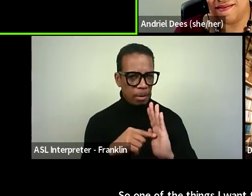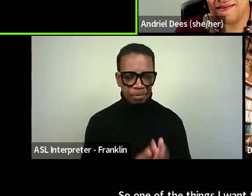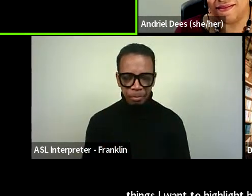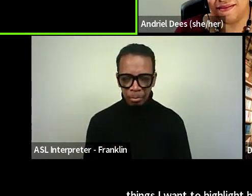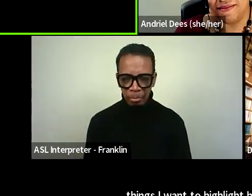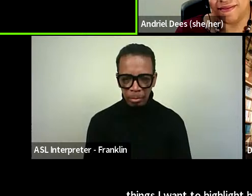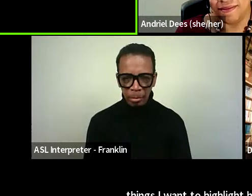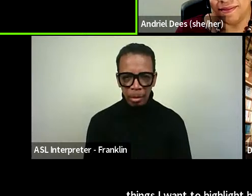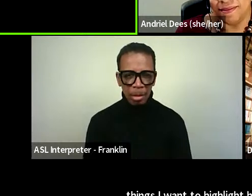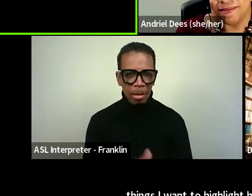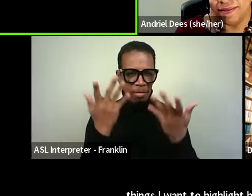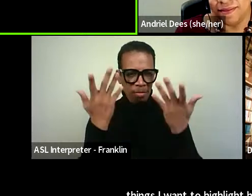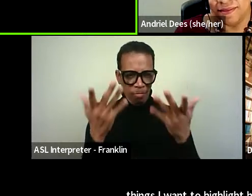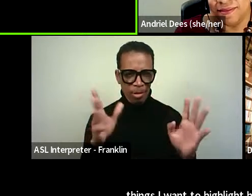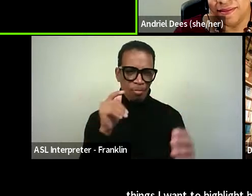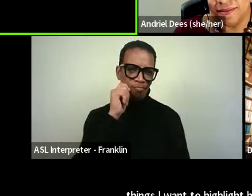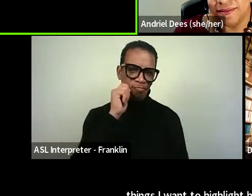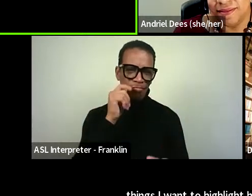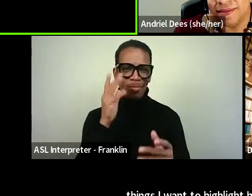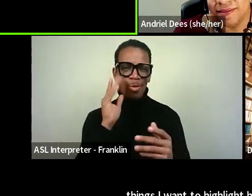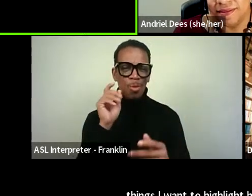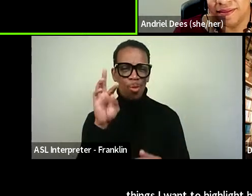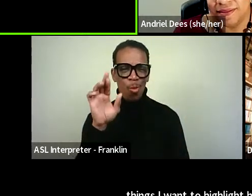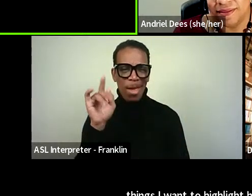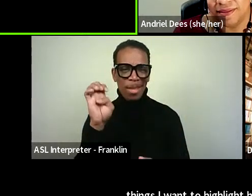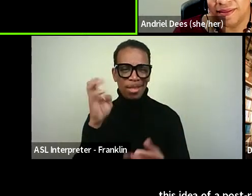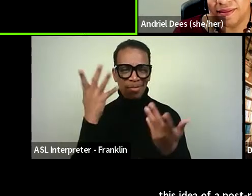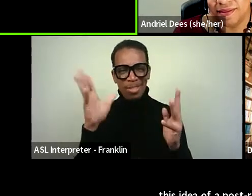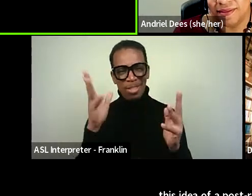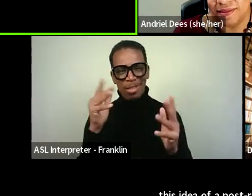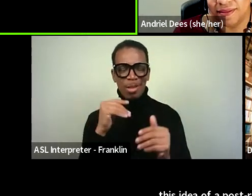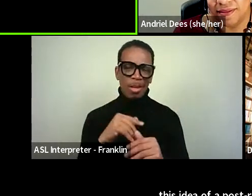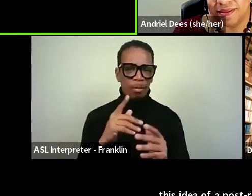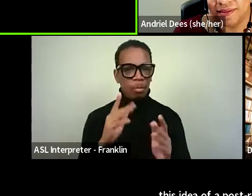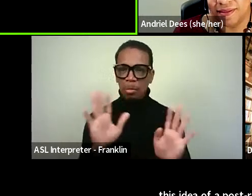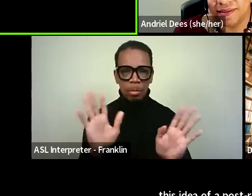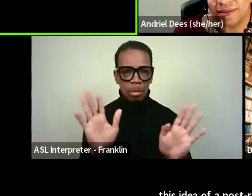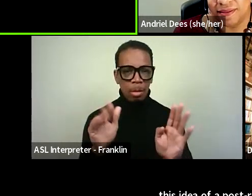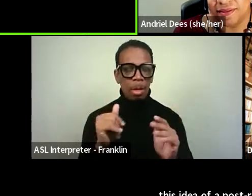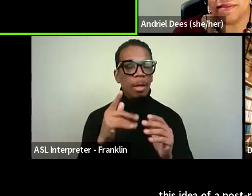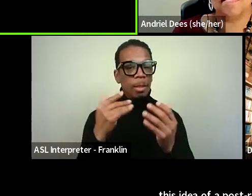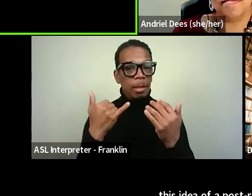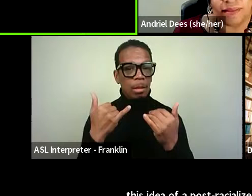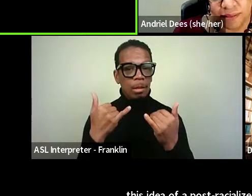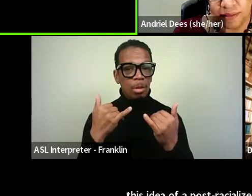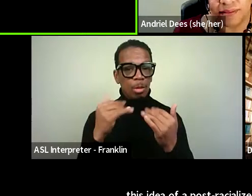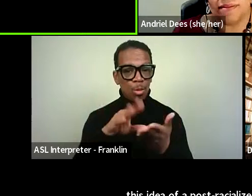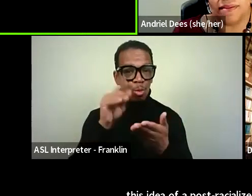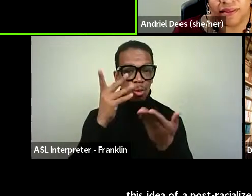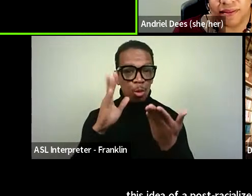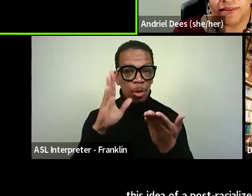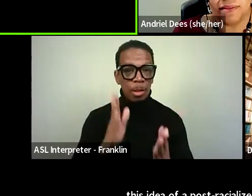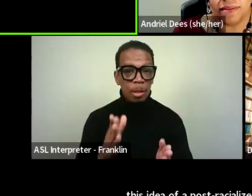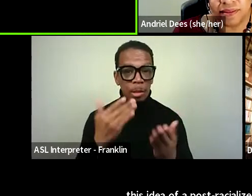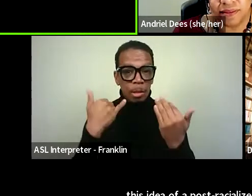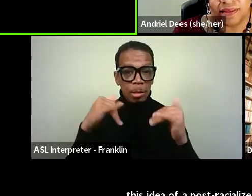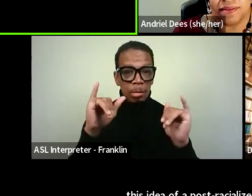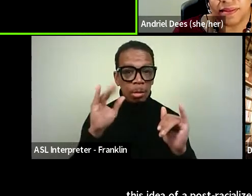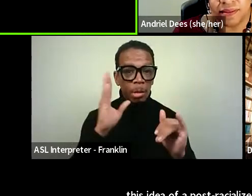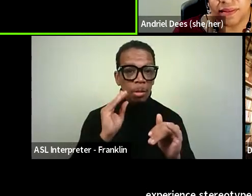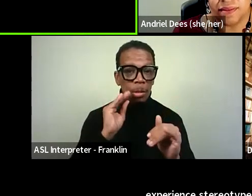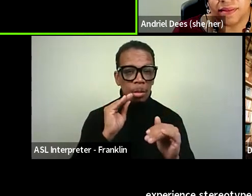of a post-racialized society, students still experience stereotypes when it comes to